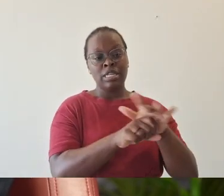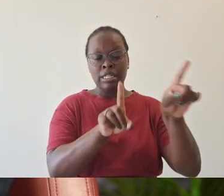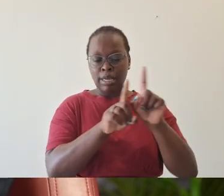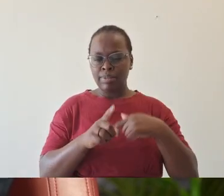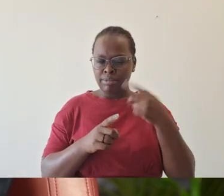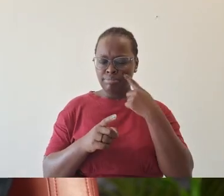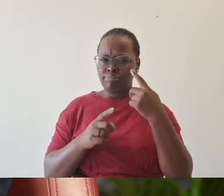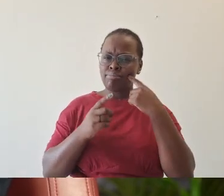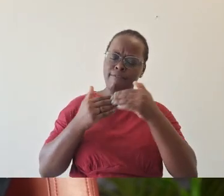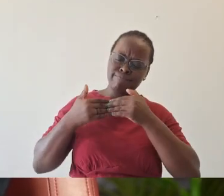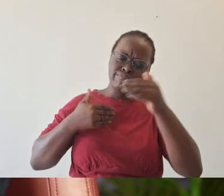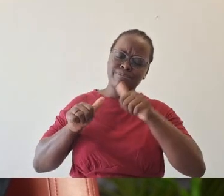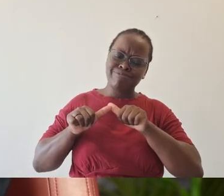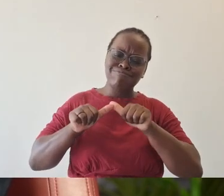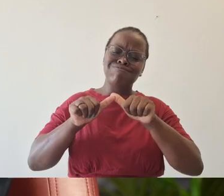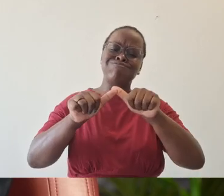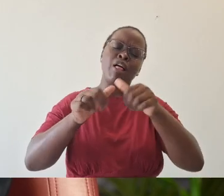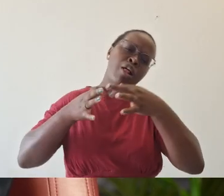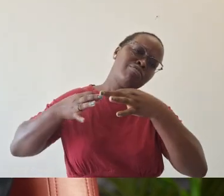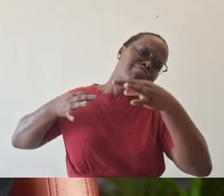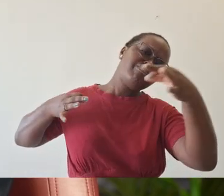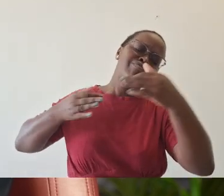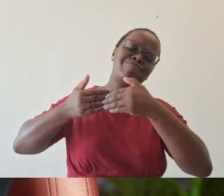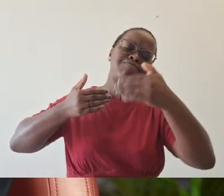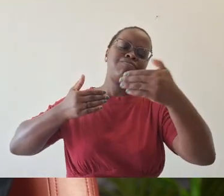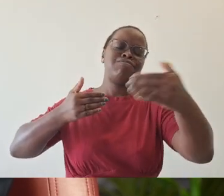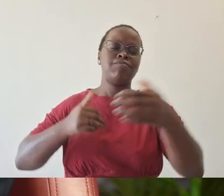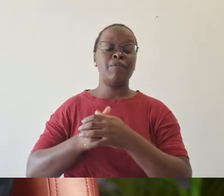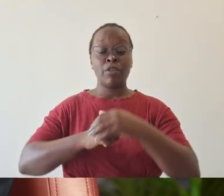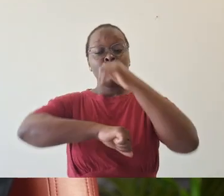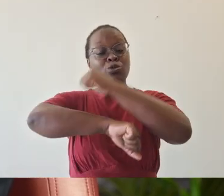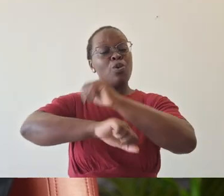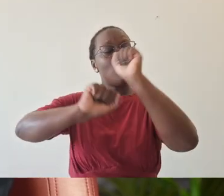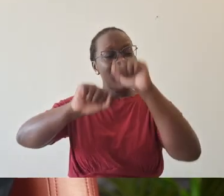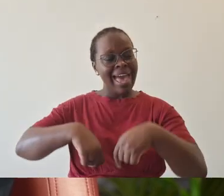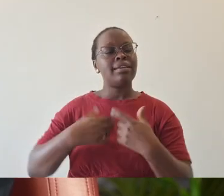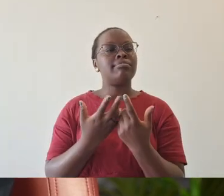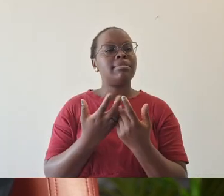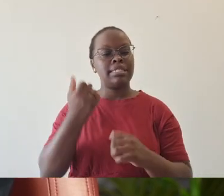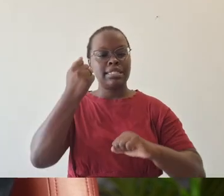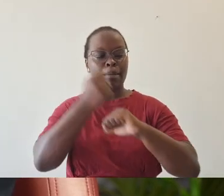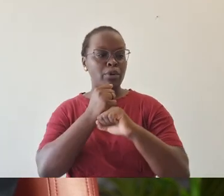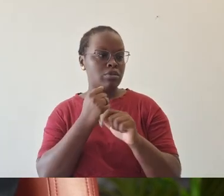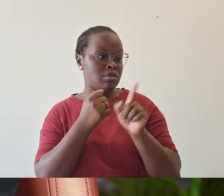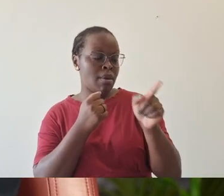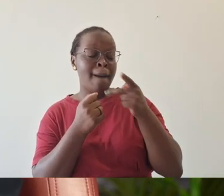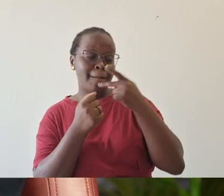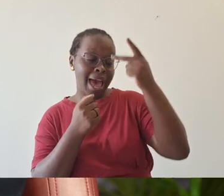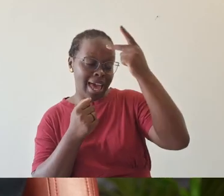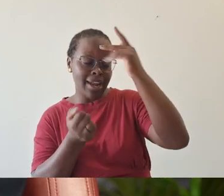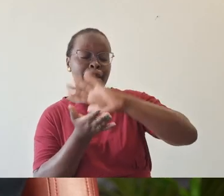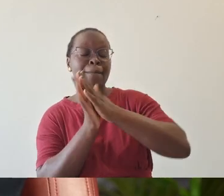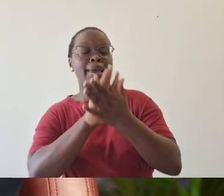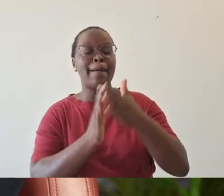at sustainability also within the context. The school can play such a big role in empowering these